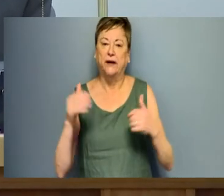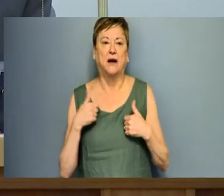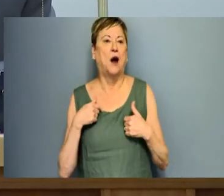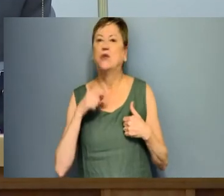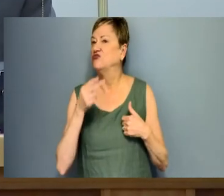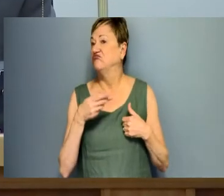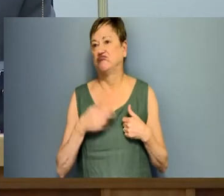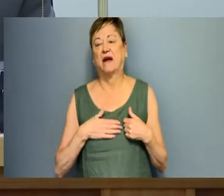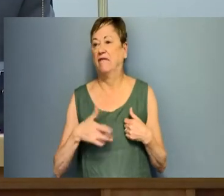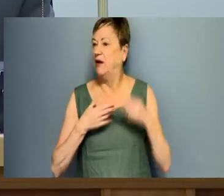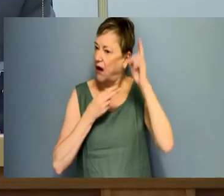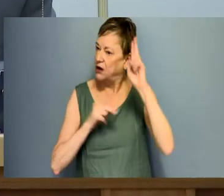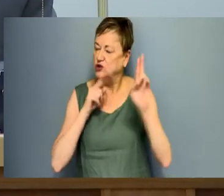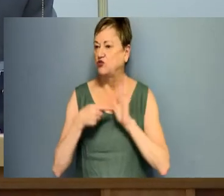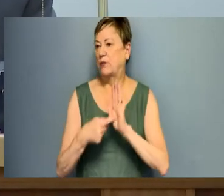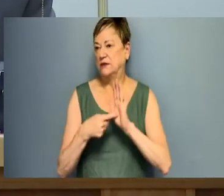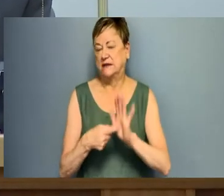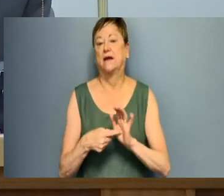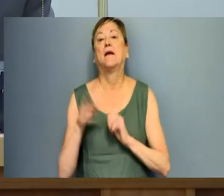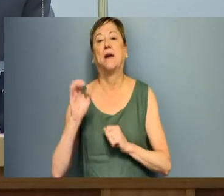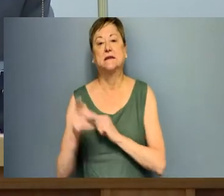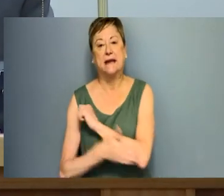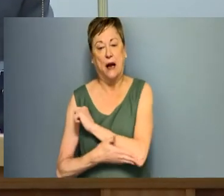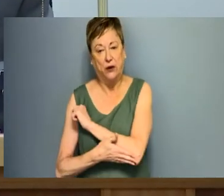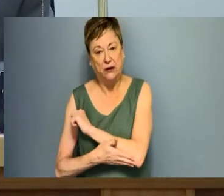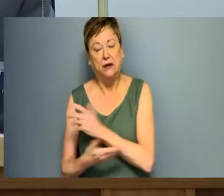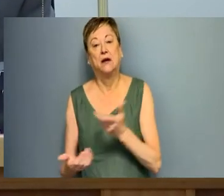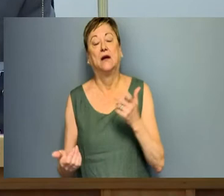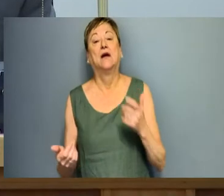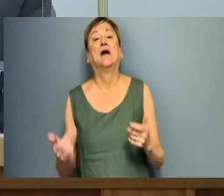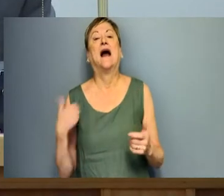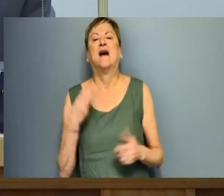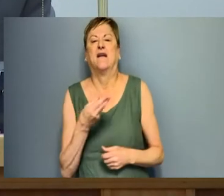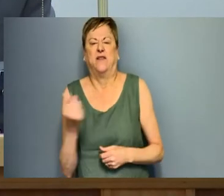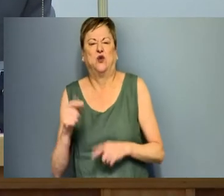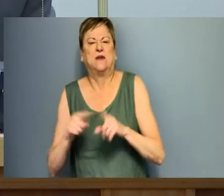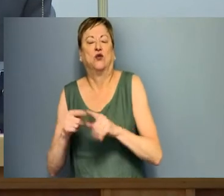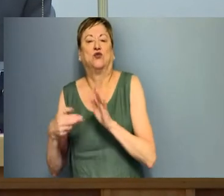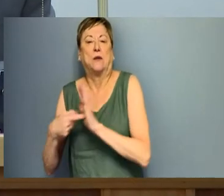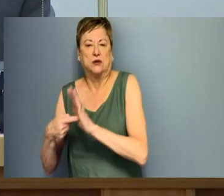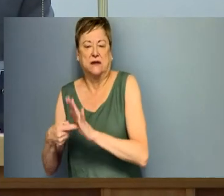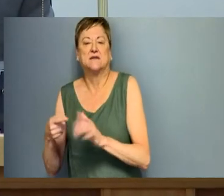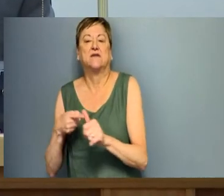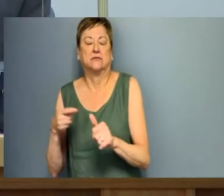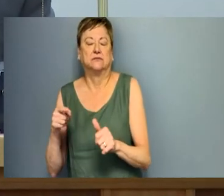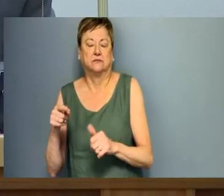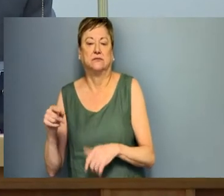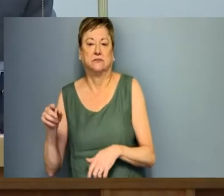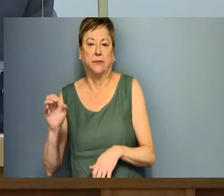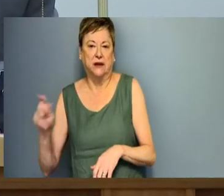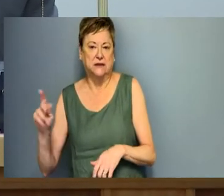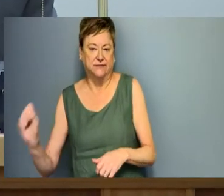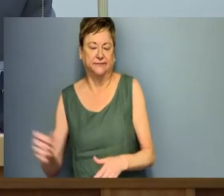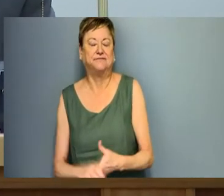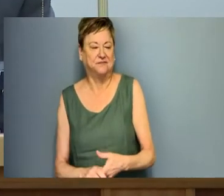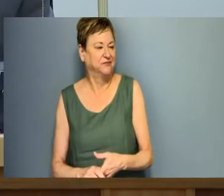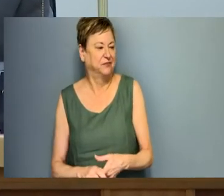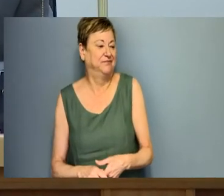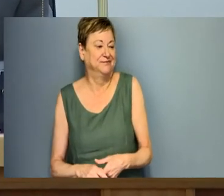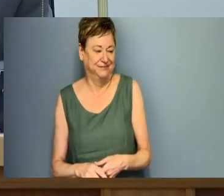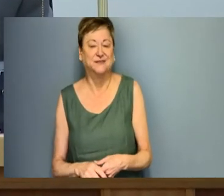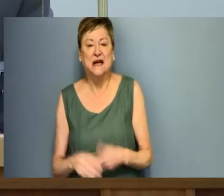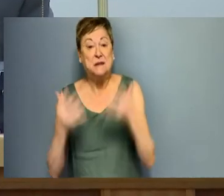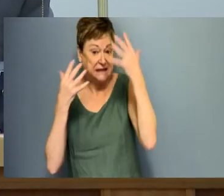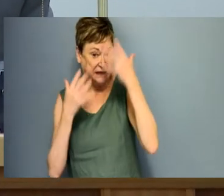representing the county. Bristol Borough had a few representatives there representing the borough. One of the saddest parts, I think, was that